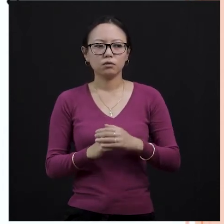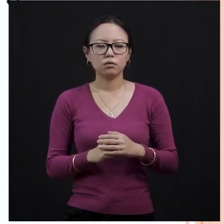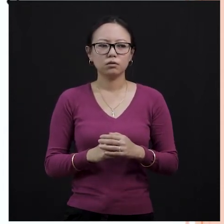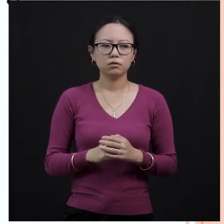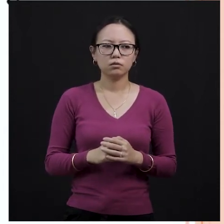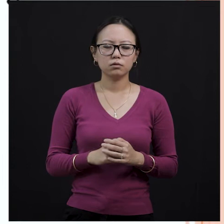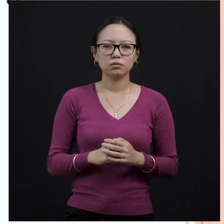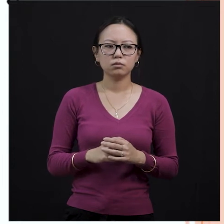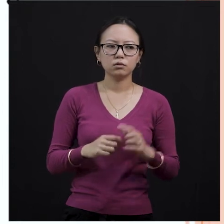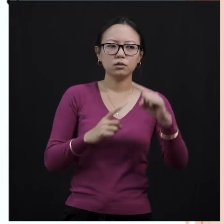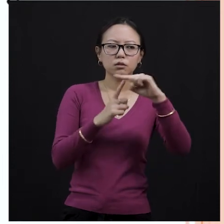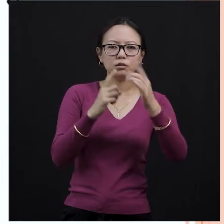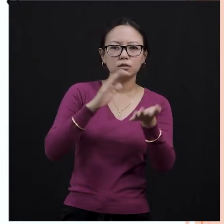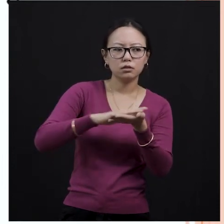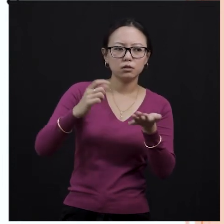TWO, and